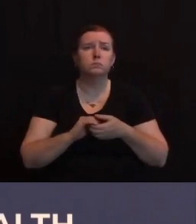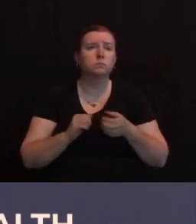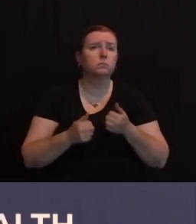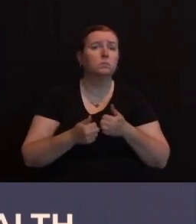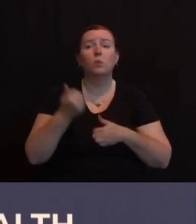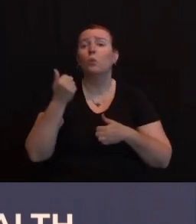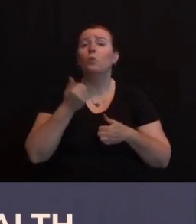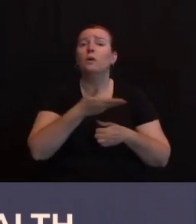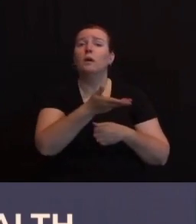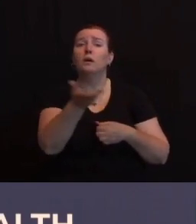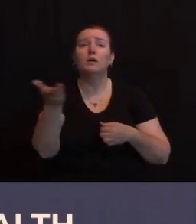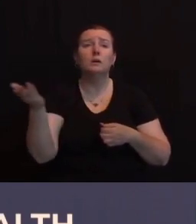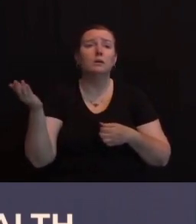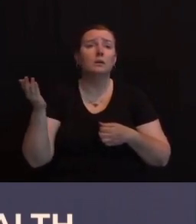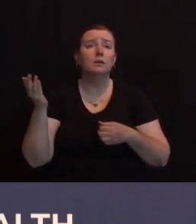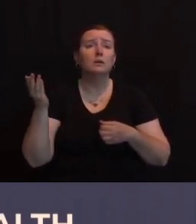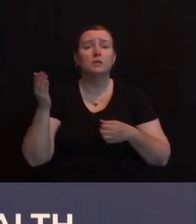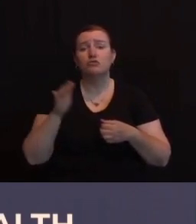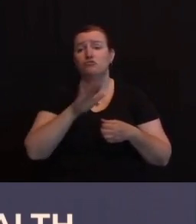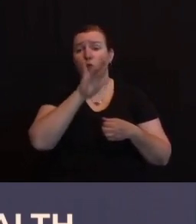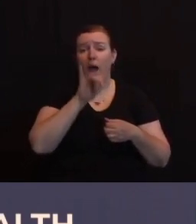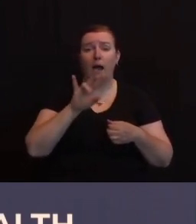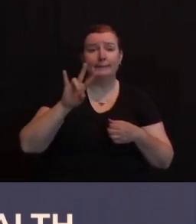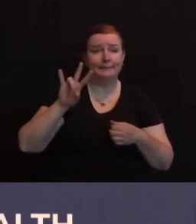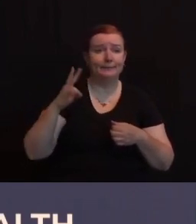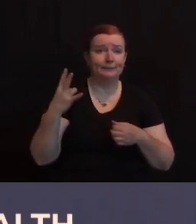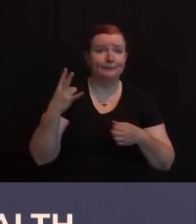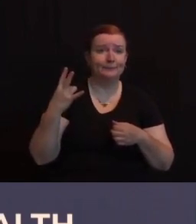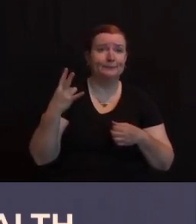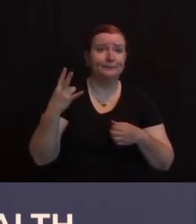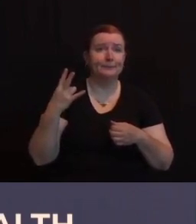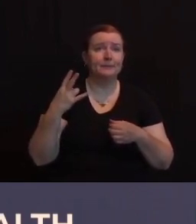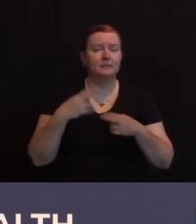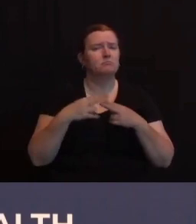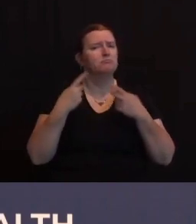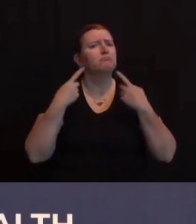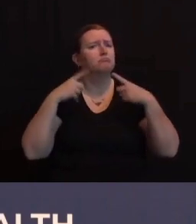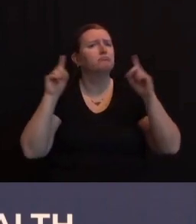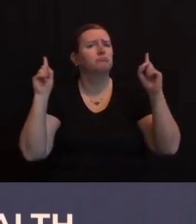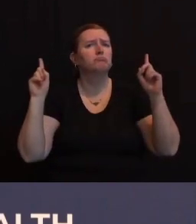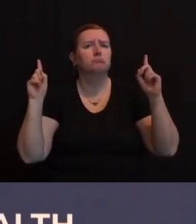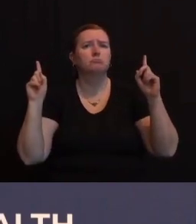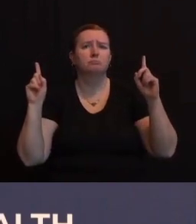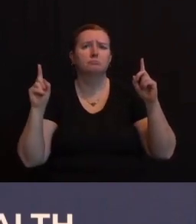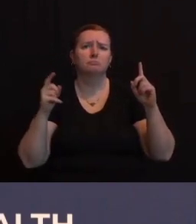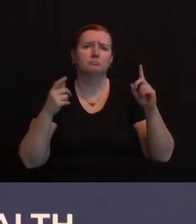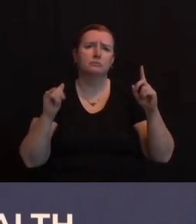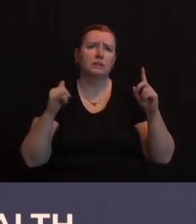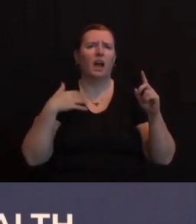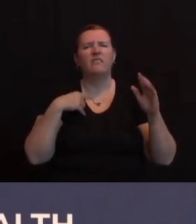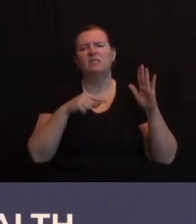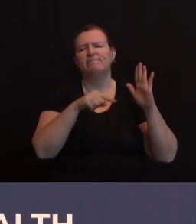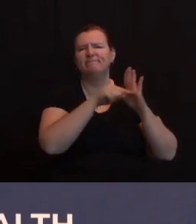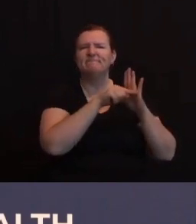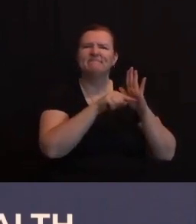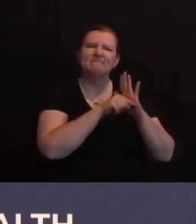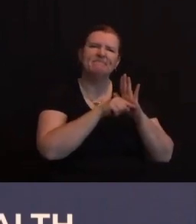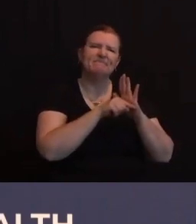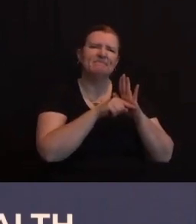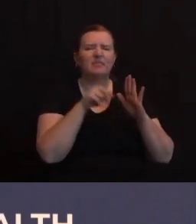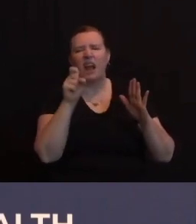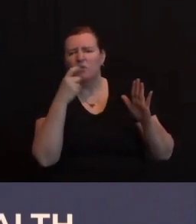July was largely successful. Still, obviously, need to identify some areas where we can improve. Governor identified